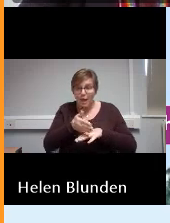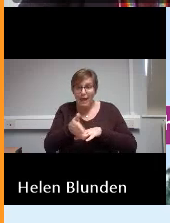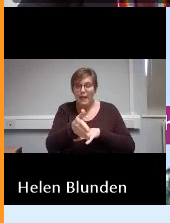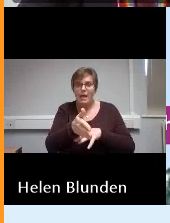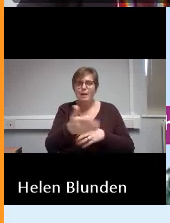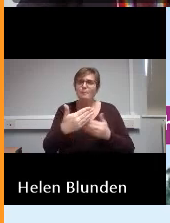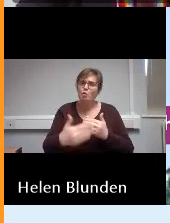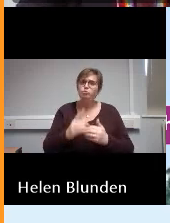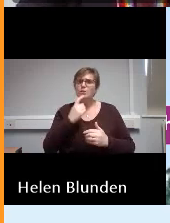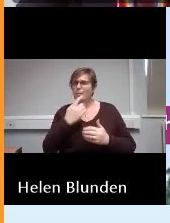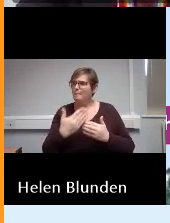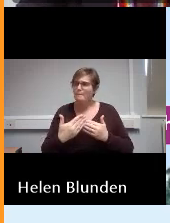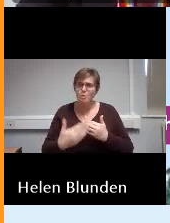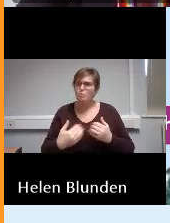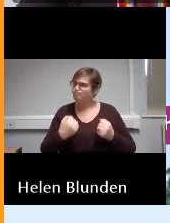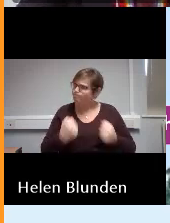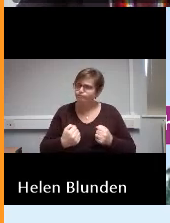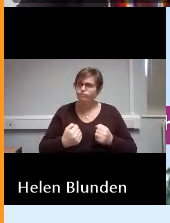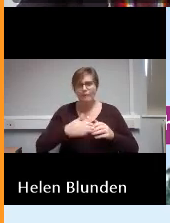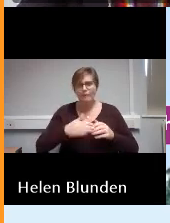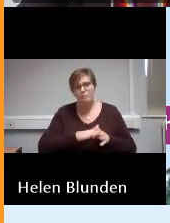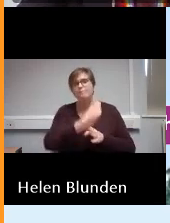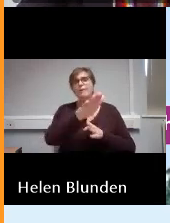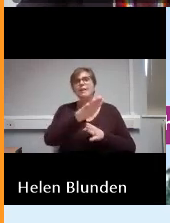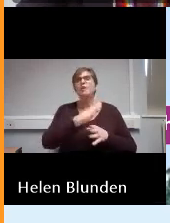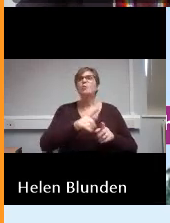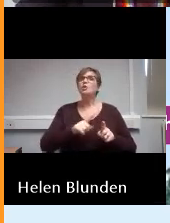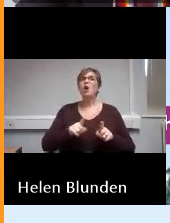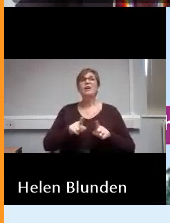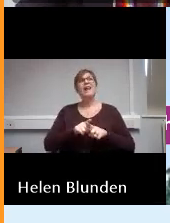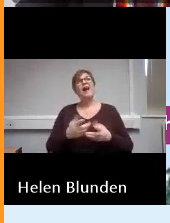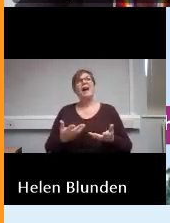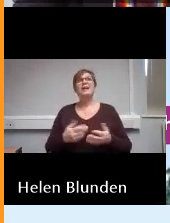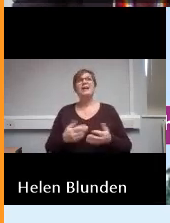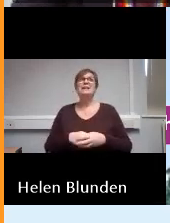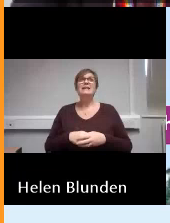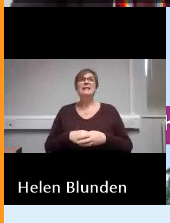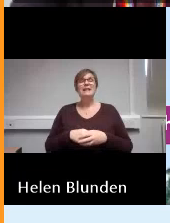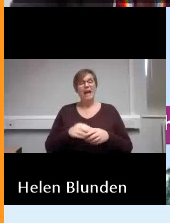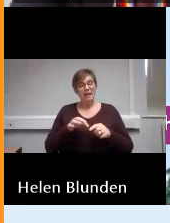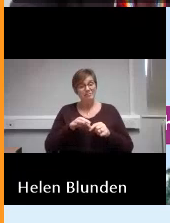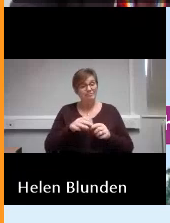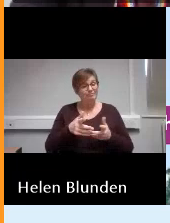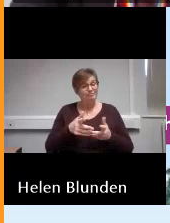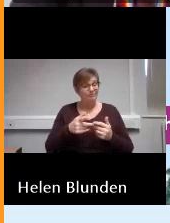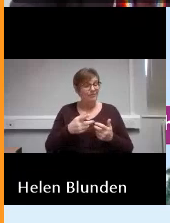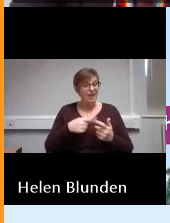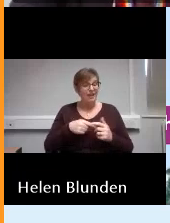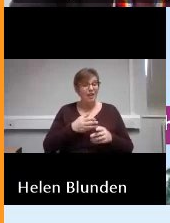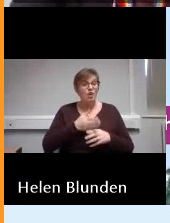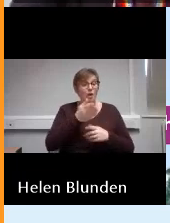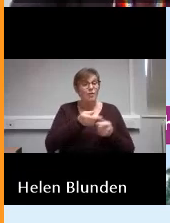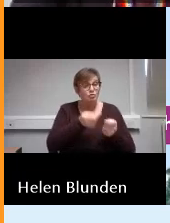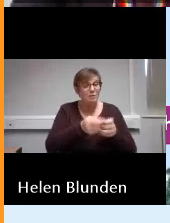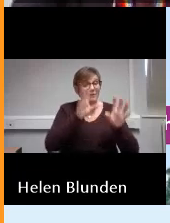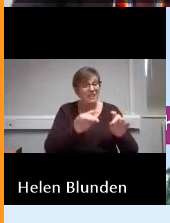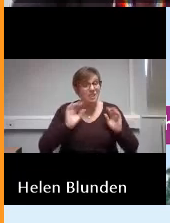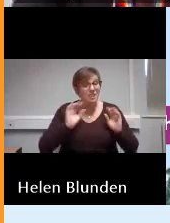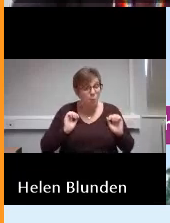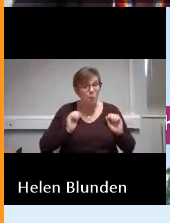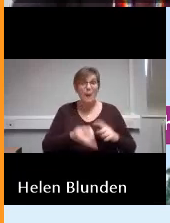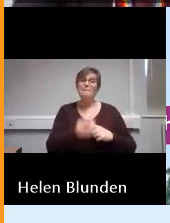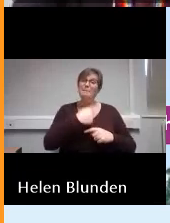for people, isn't it? So it's not a case of, it's not linear that young people go for treatment and then come